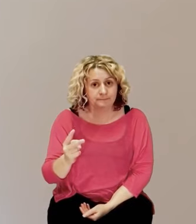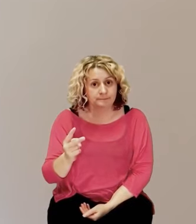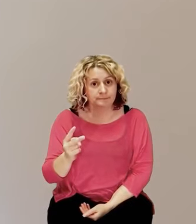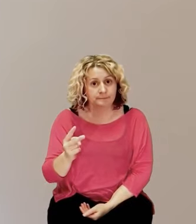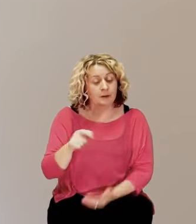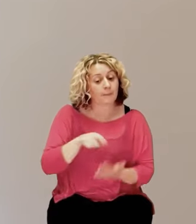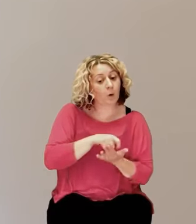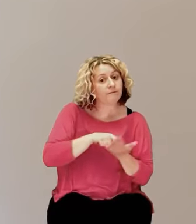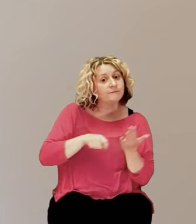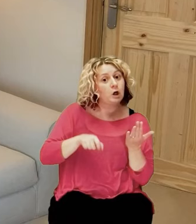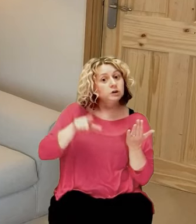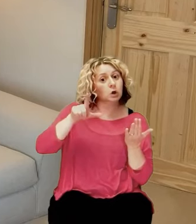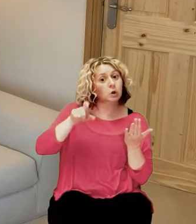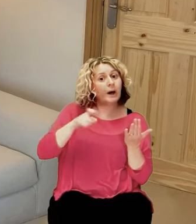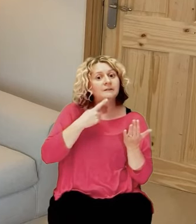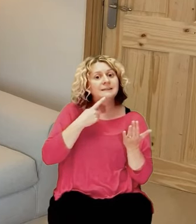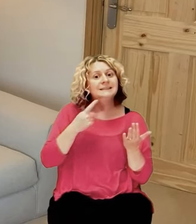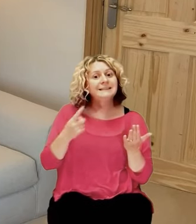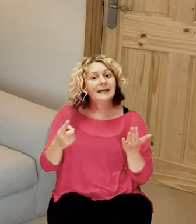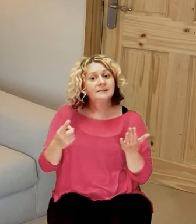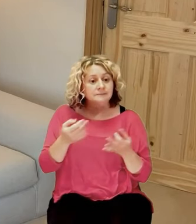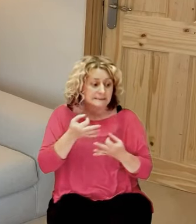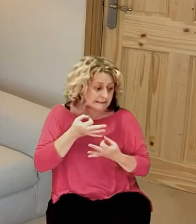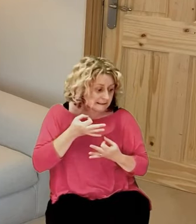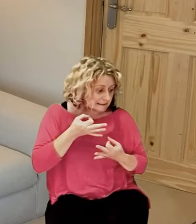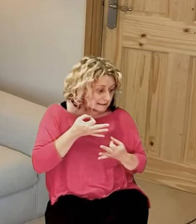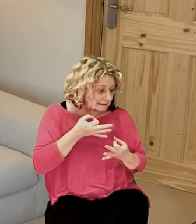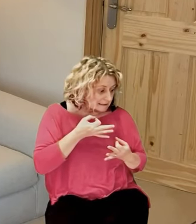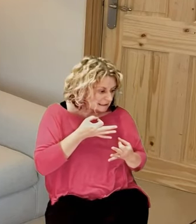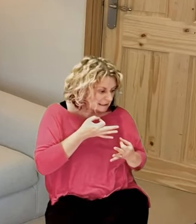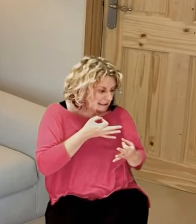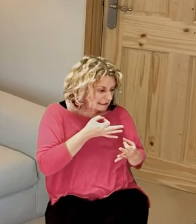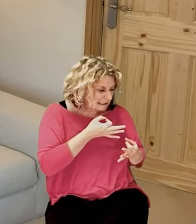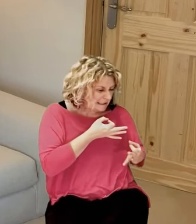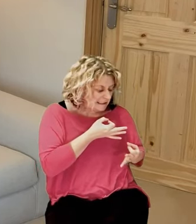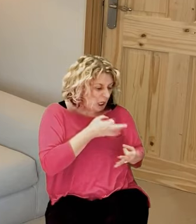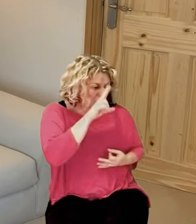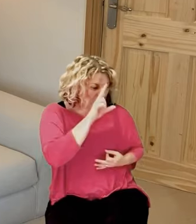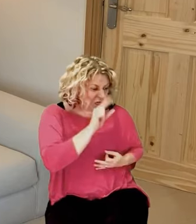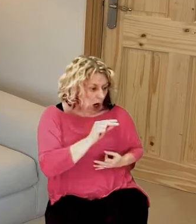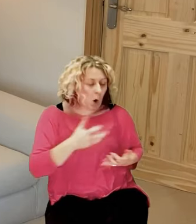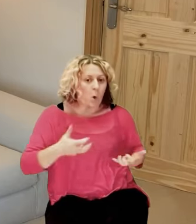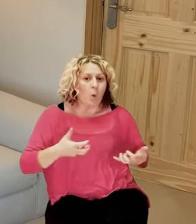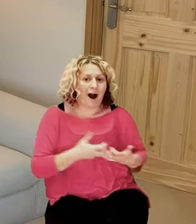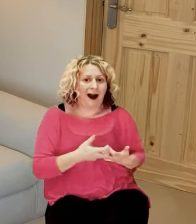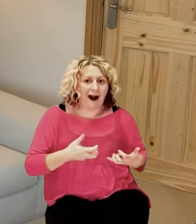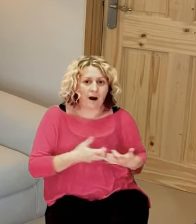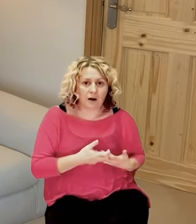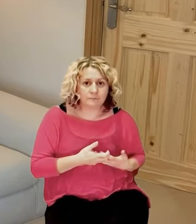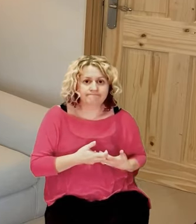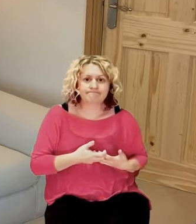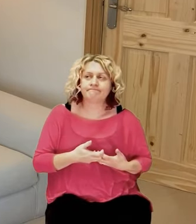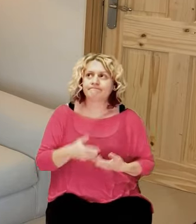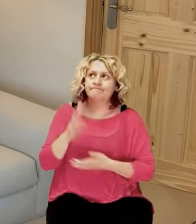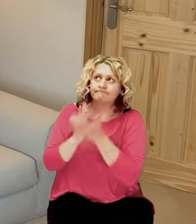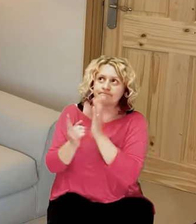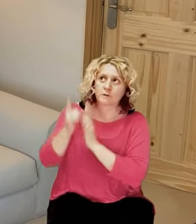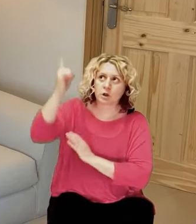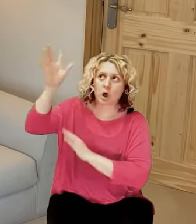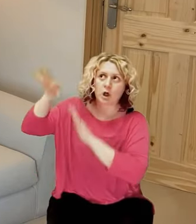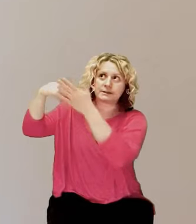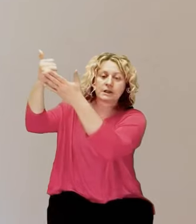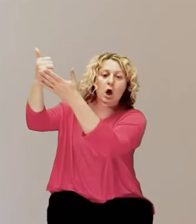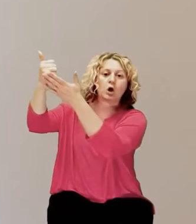ungodliness and worldly passions and to live self-controlled, upright and godly lives in this present